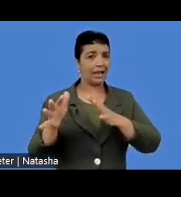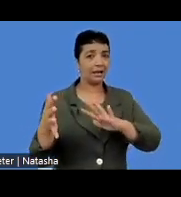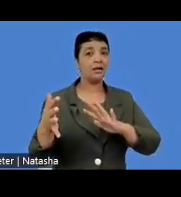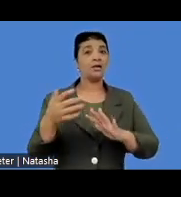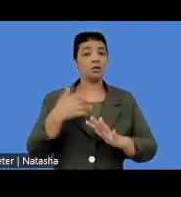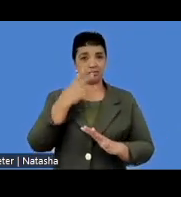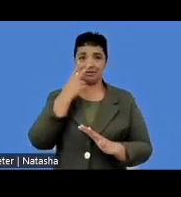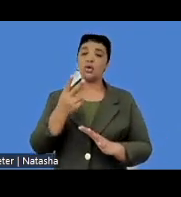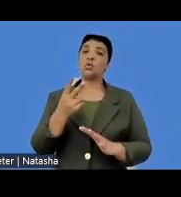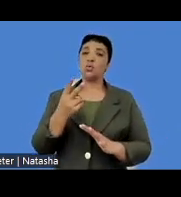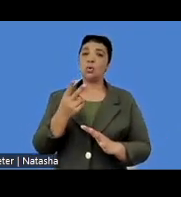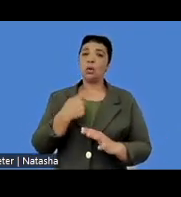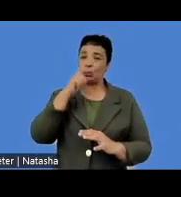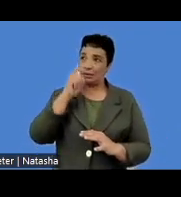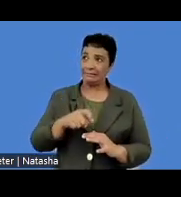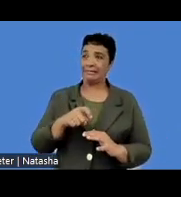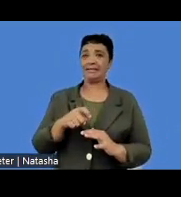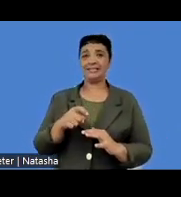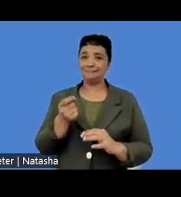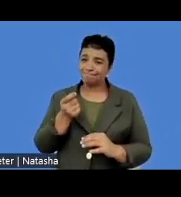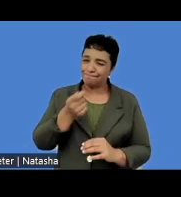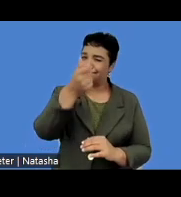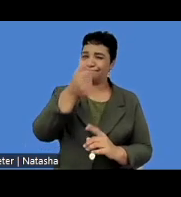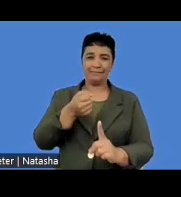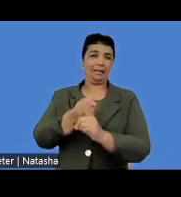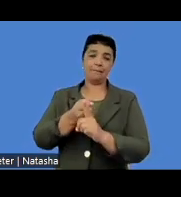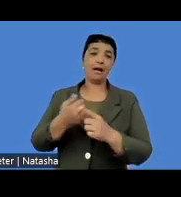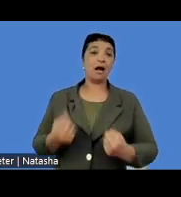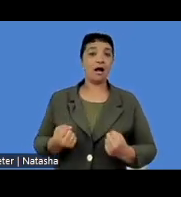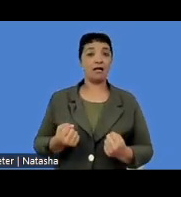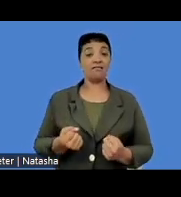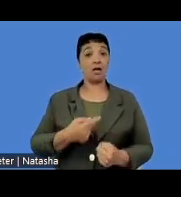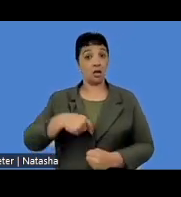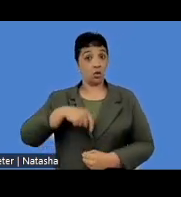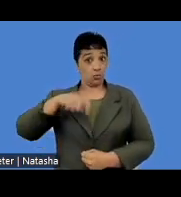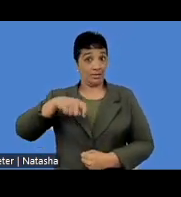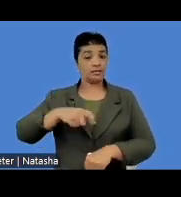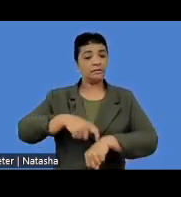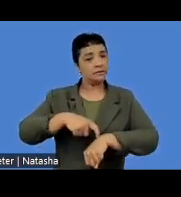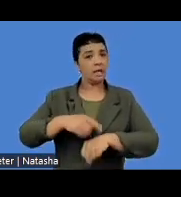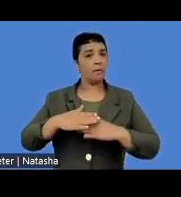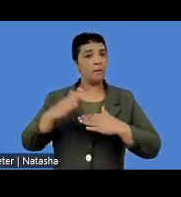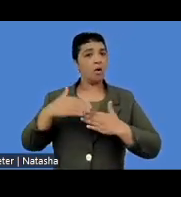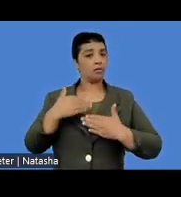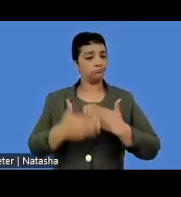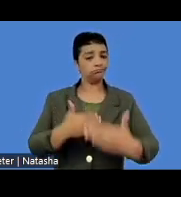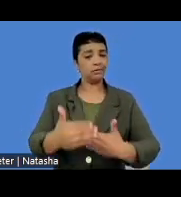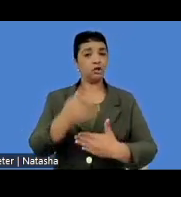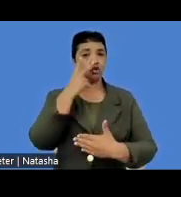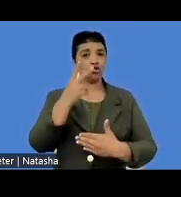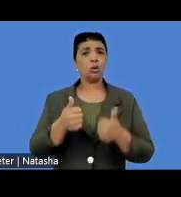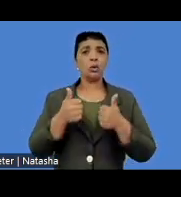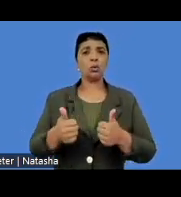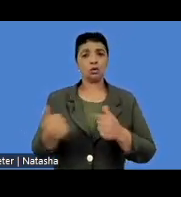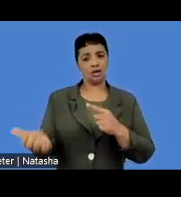remains very, very limited. So we need some time in order to demonstrate concrete results. But